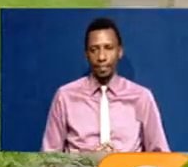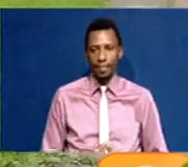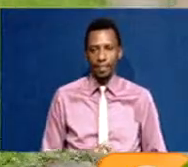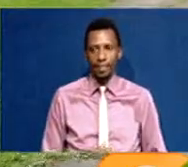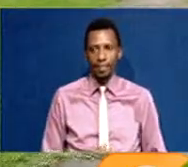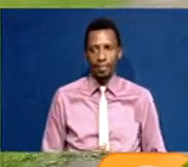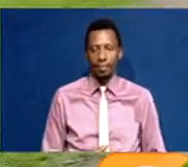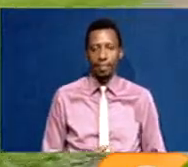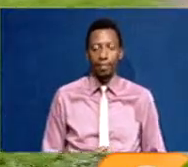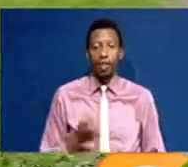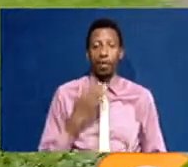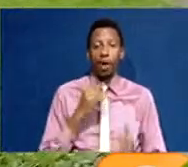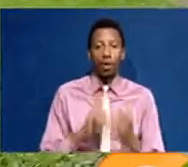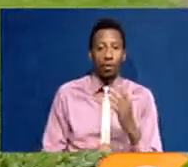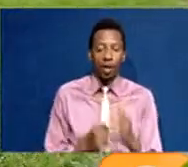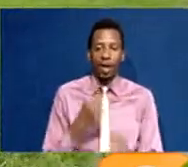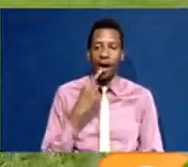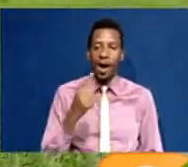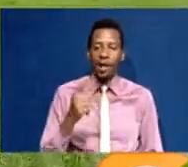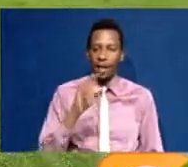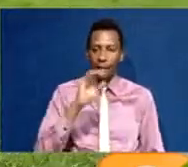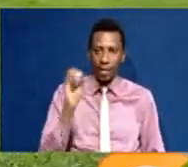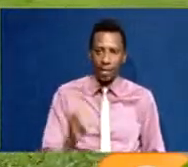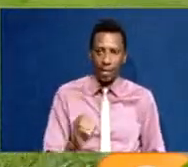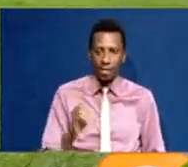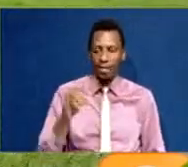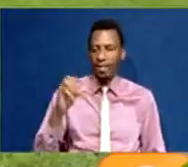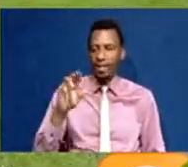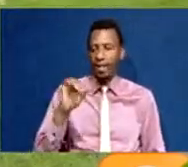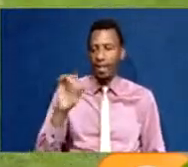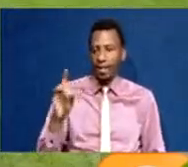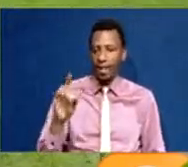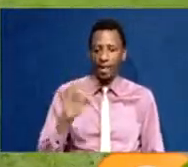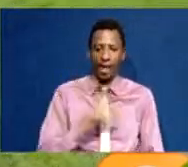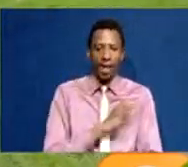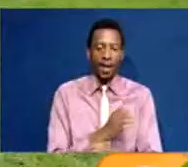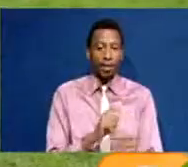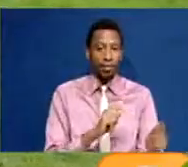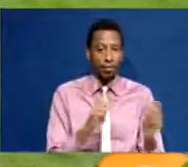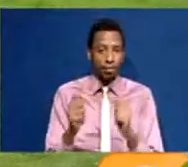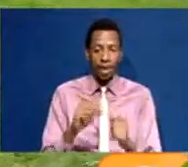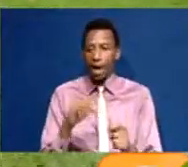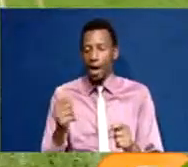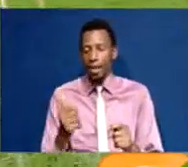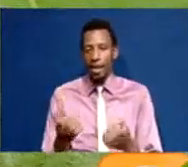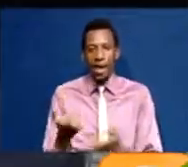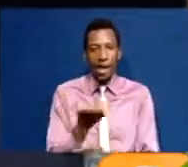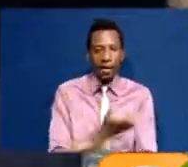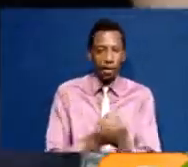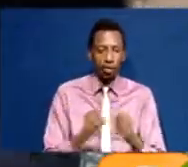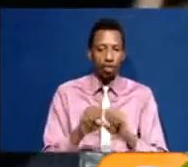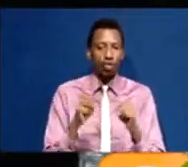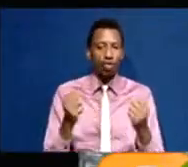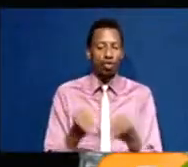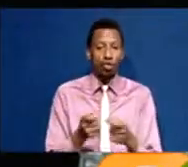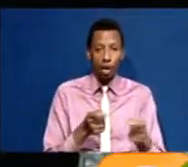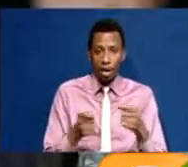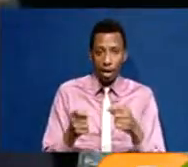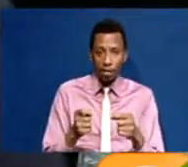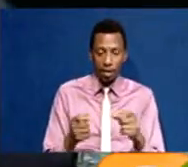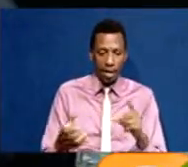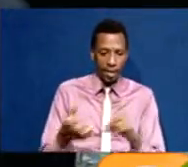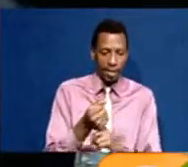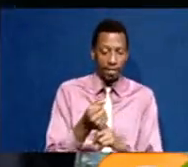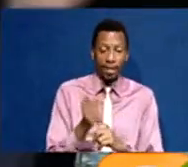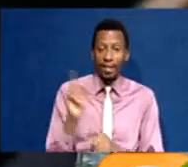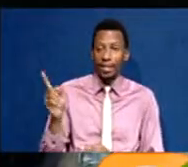Pushes towards a 100% green energy transition and other environmental, social and governance milestones. Their efforts have received a